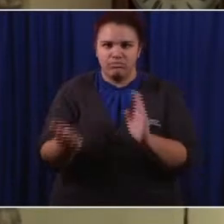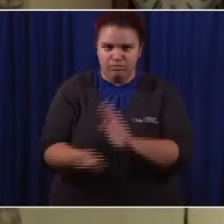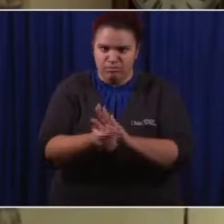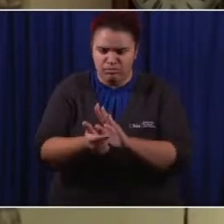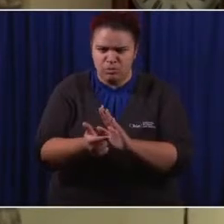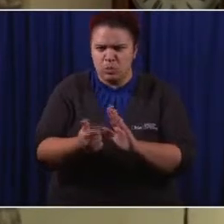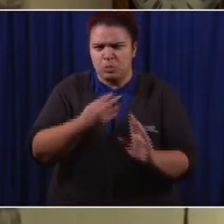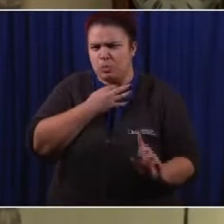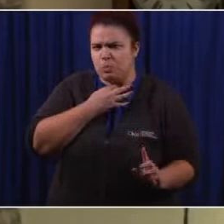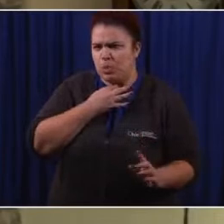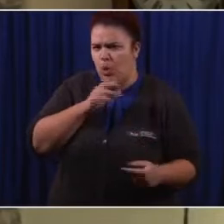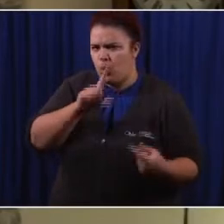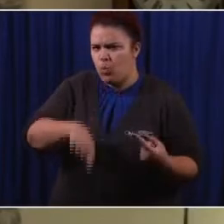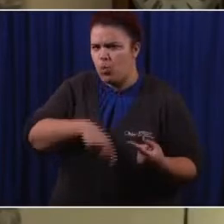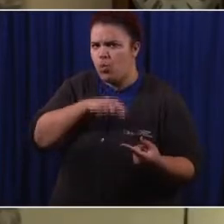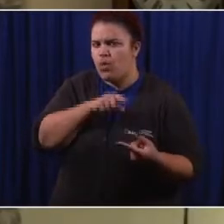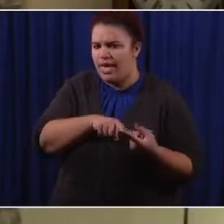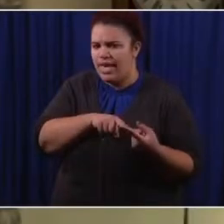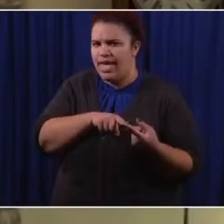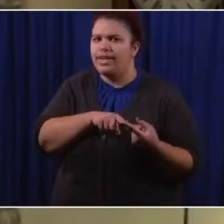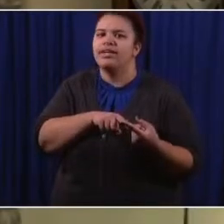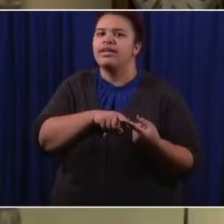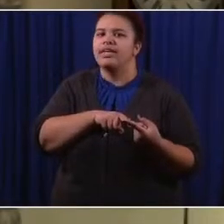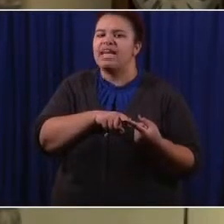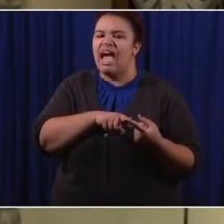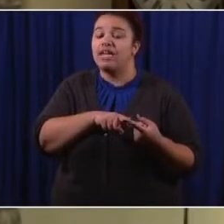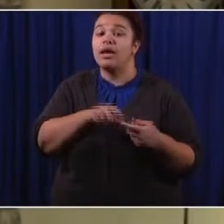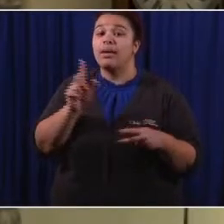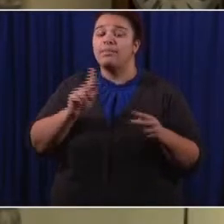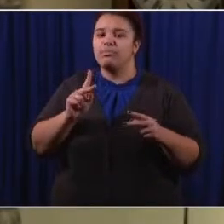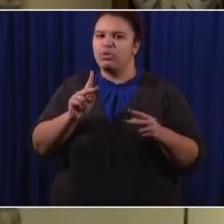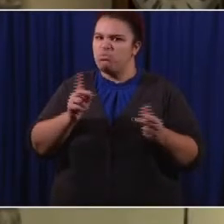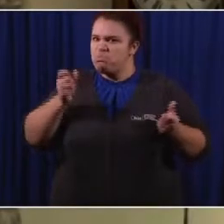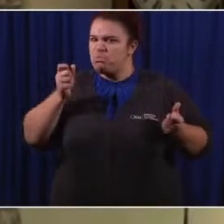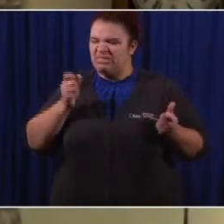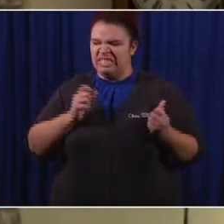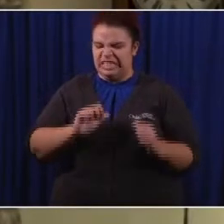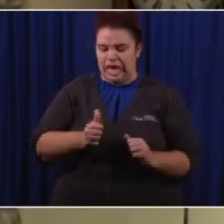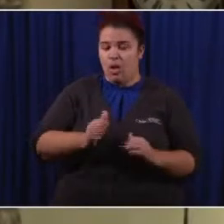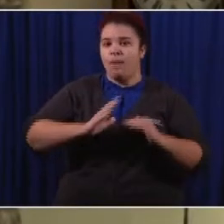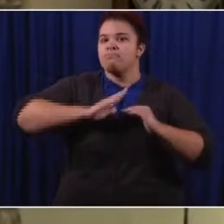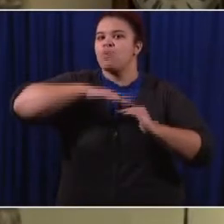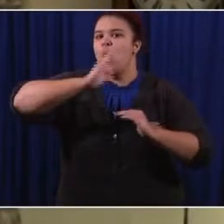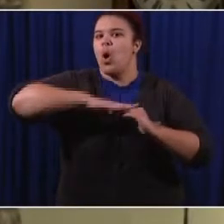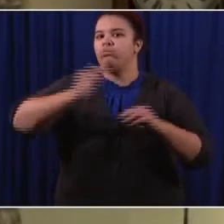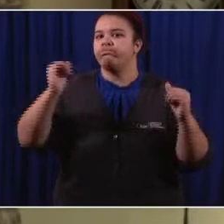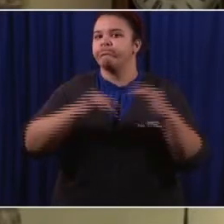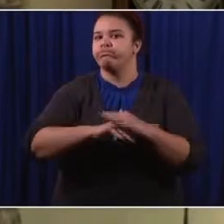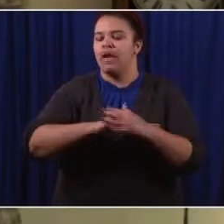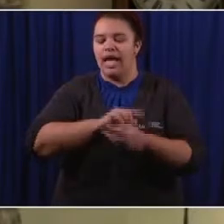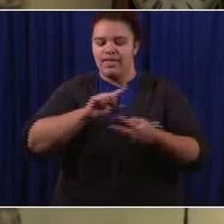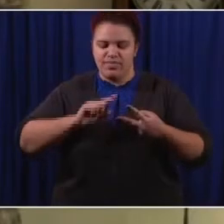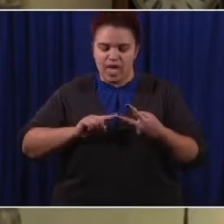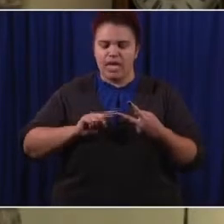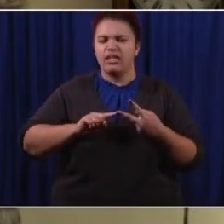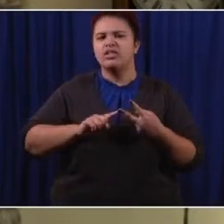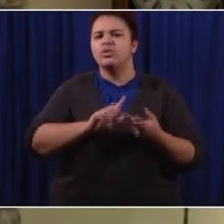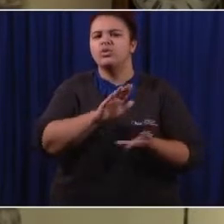when gatherings of more than 10 people might be allowed in convention centers? And then the second has to do with the school